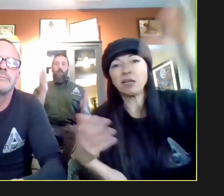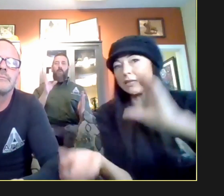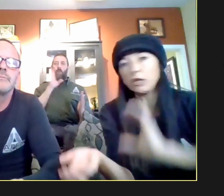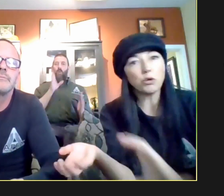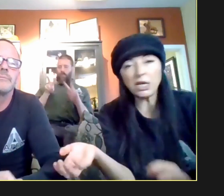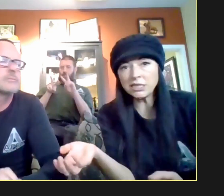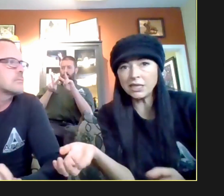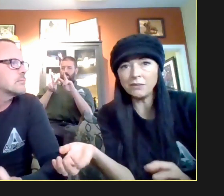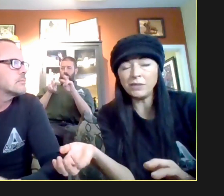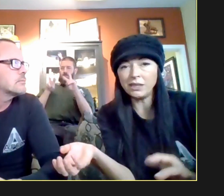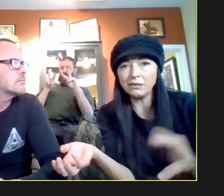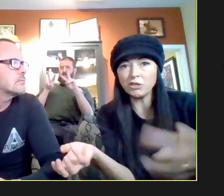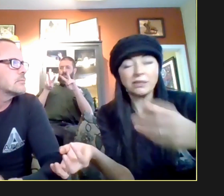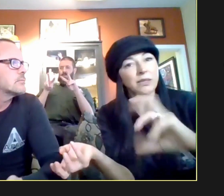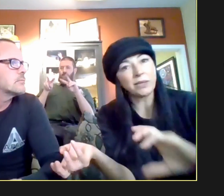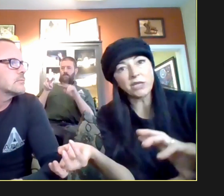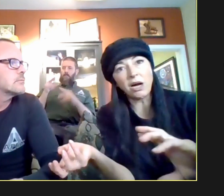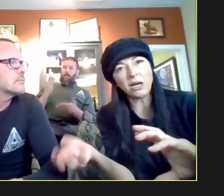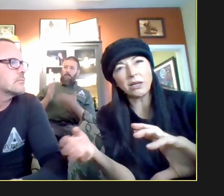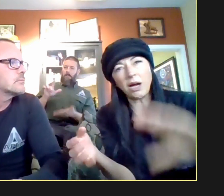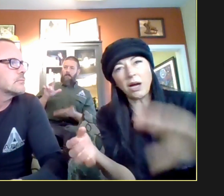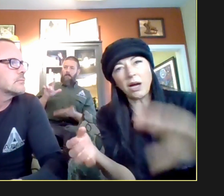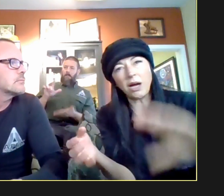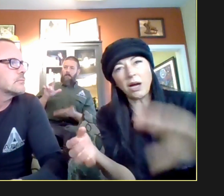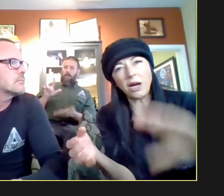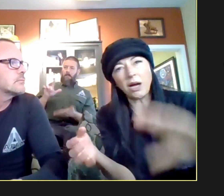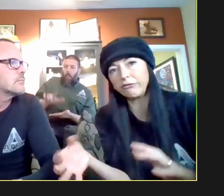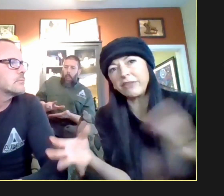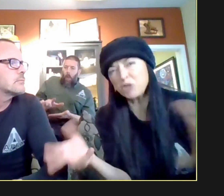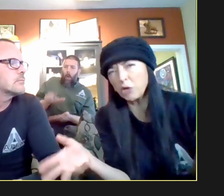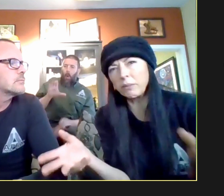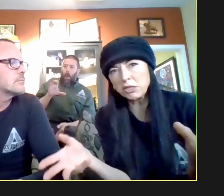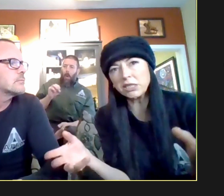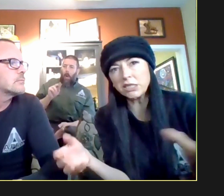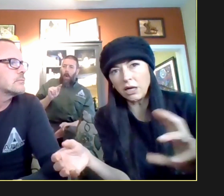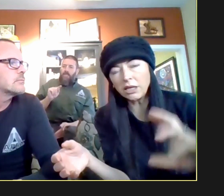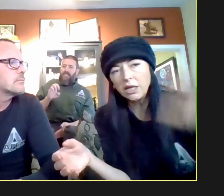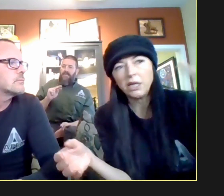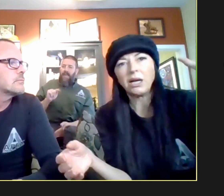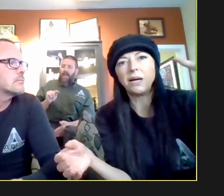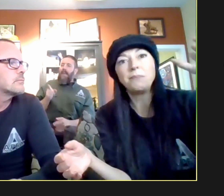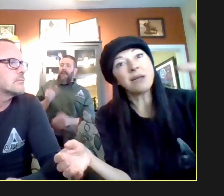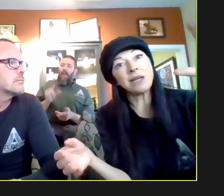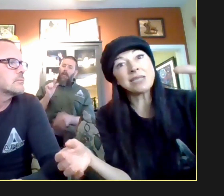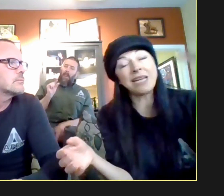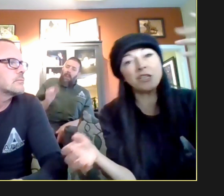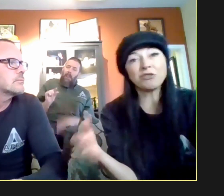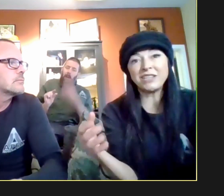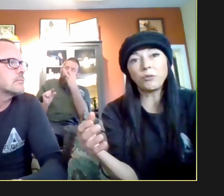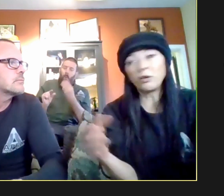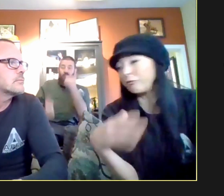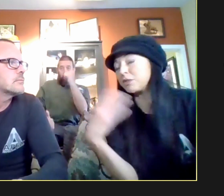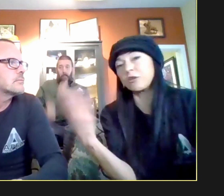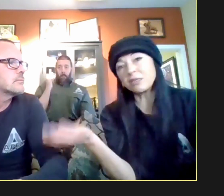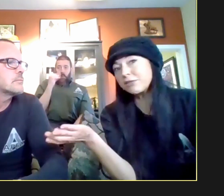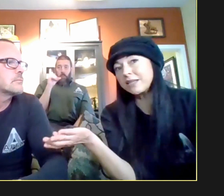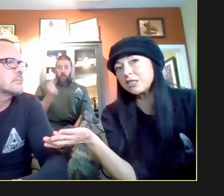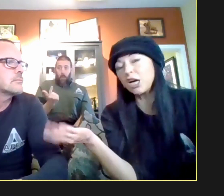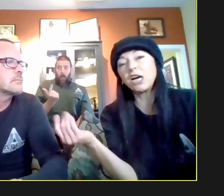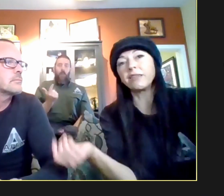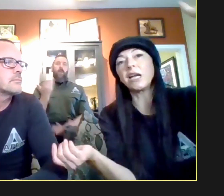just categorize them in kind of like low content, meaning just a little bit of a little bit of wolf, and they're showing mostly dog.